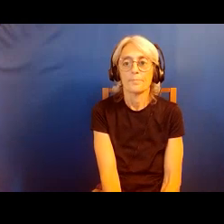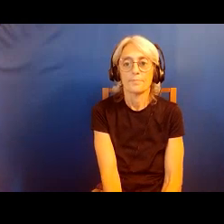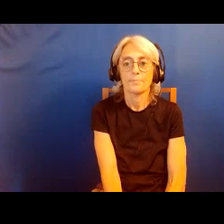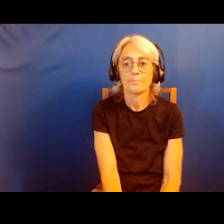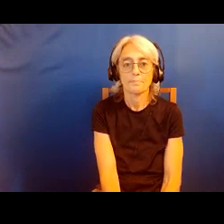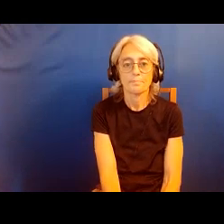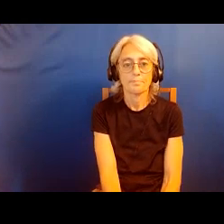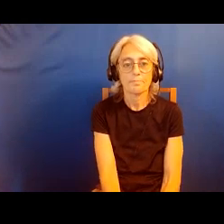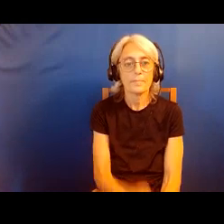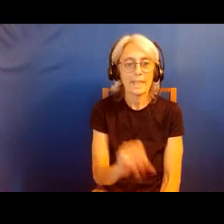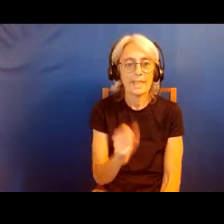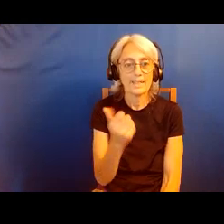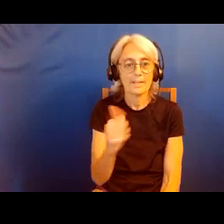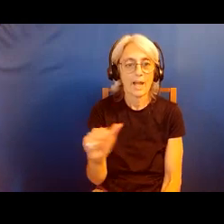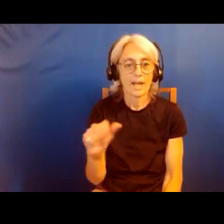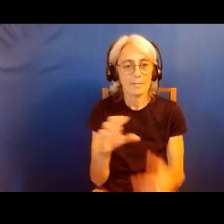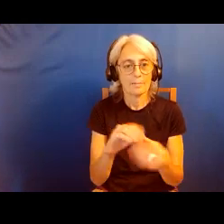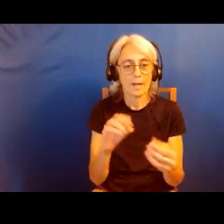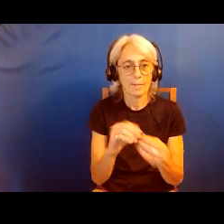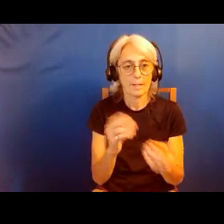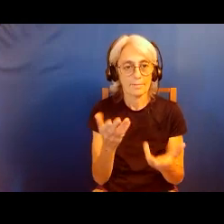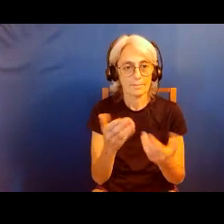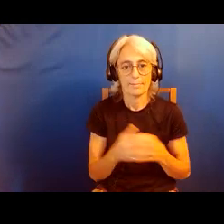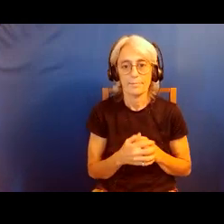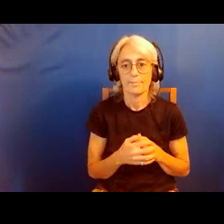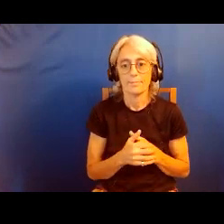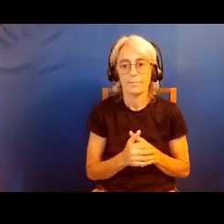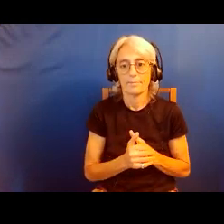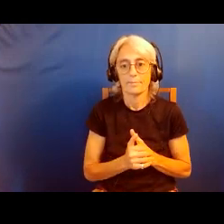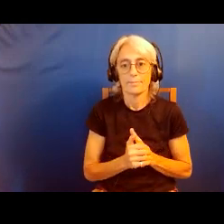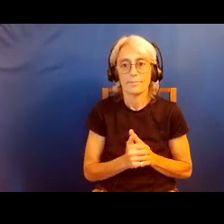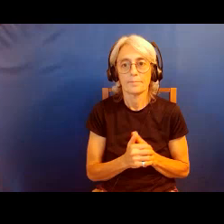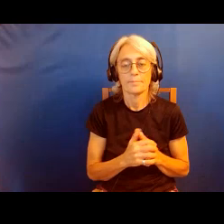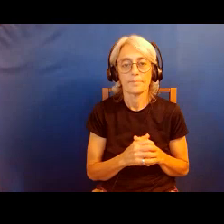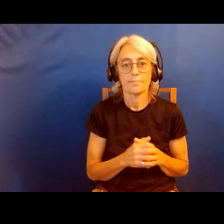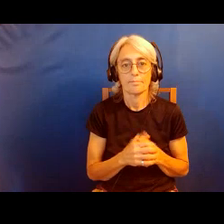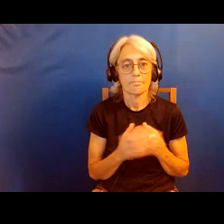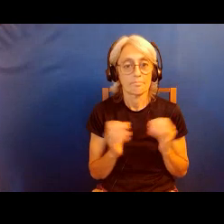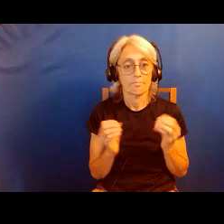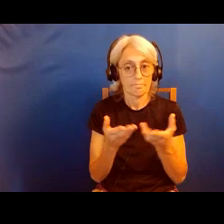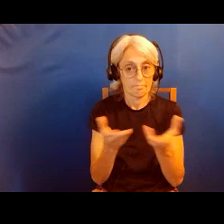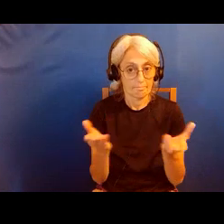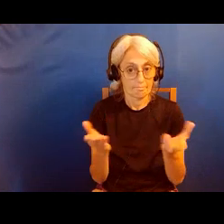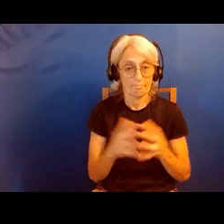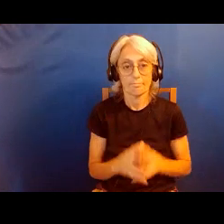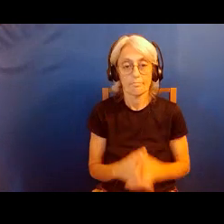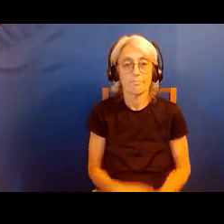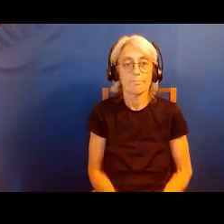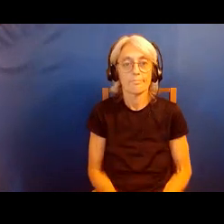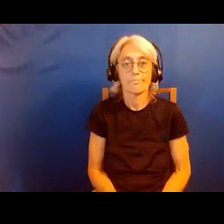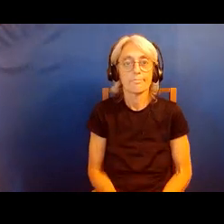there any public comment? There is no public comment. Thank you. Thank you. Any questions or comments from the dais?